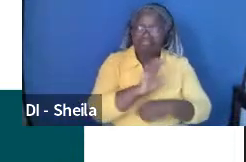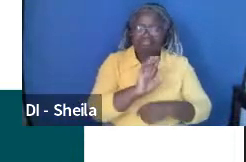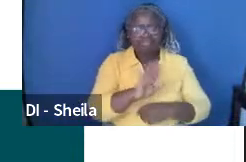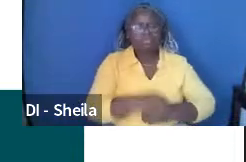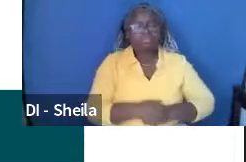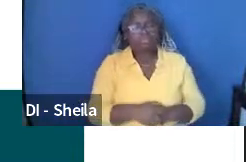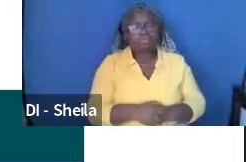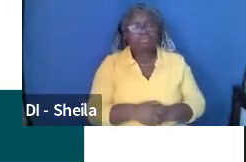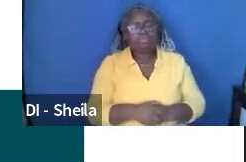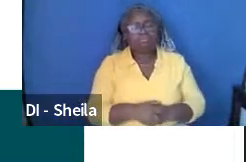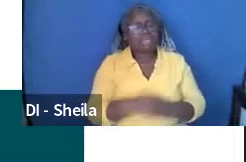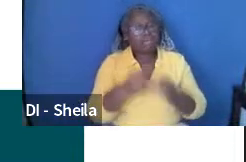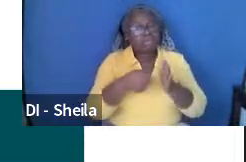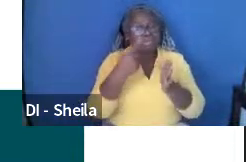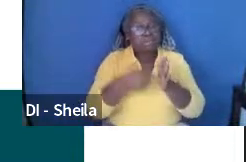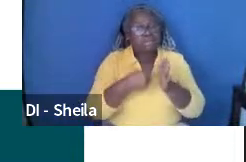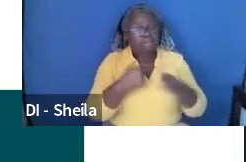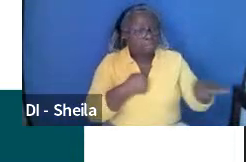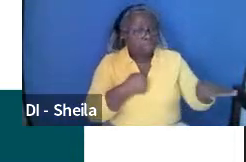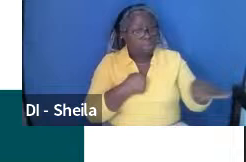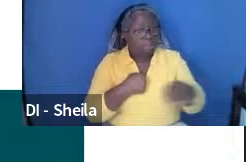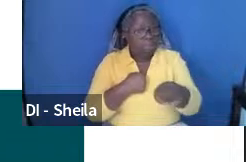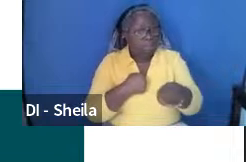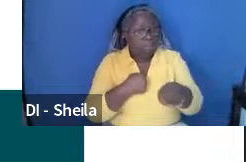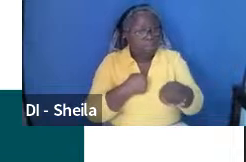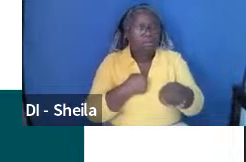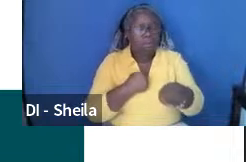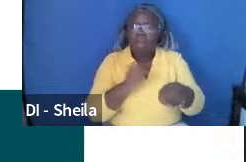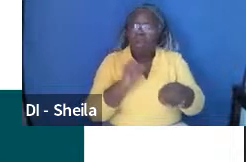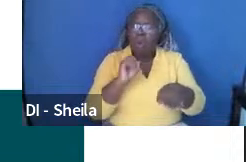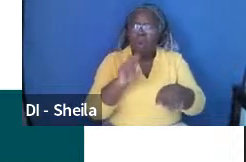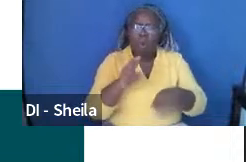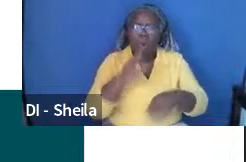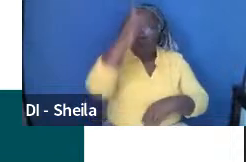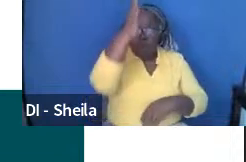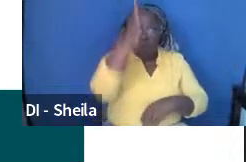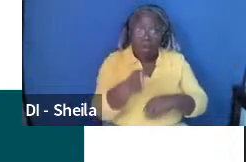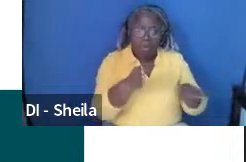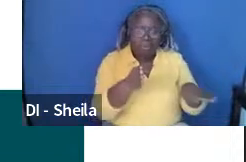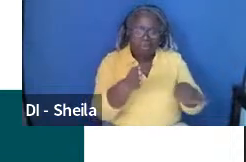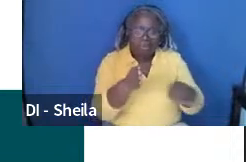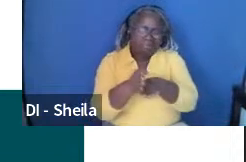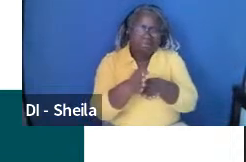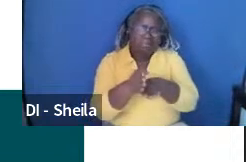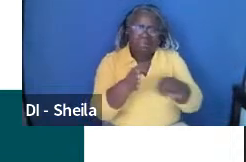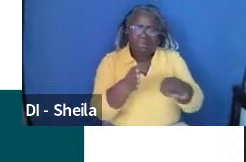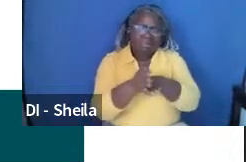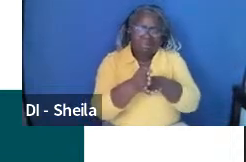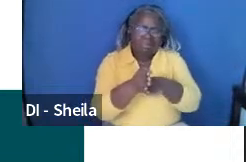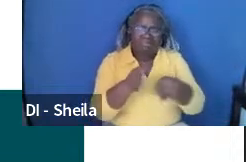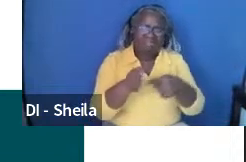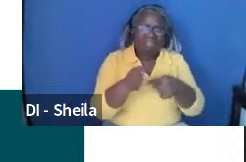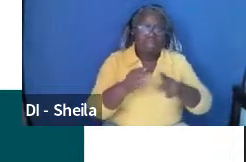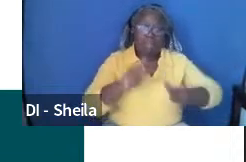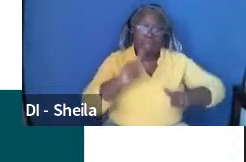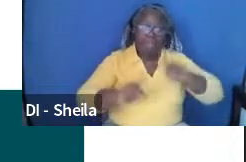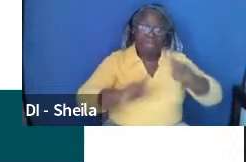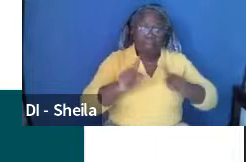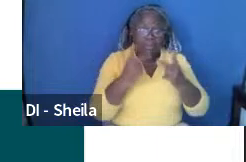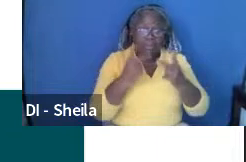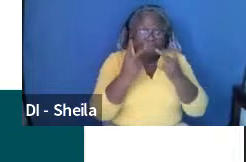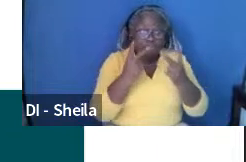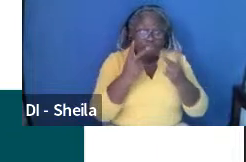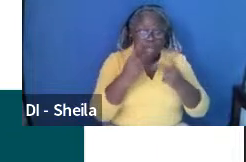impairments, we have a lot of those in the healthcare world. There are things that are hanging off of the wall in your